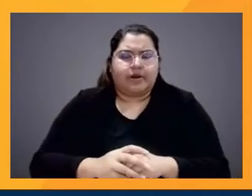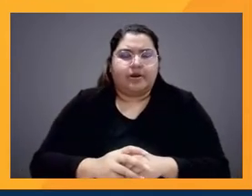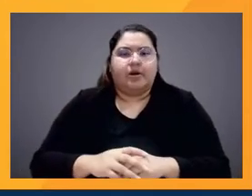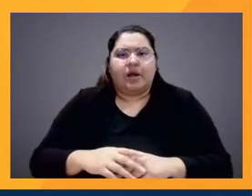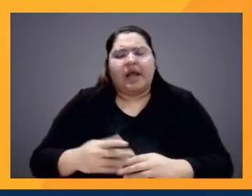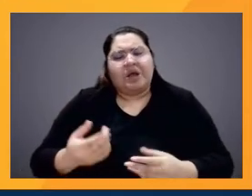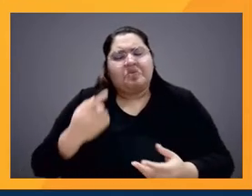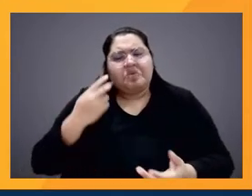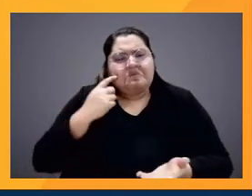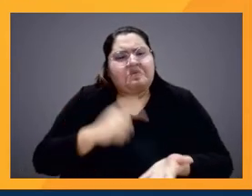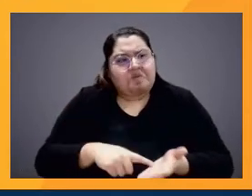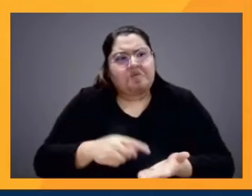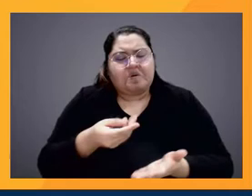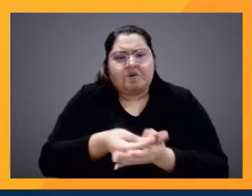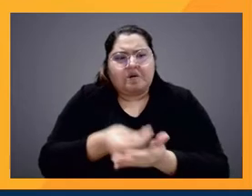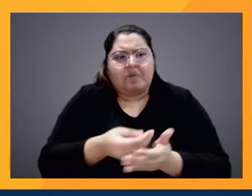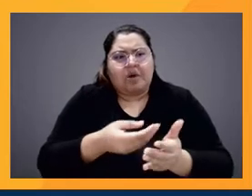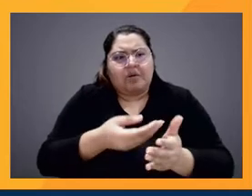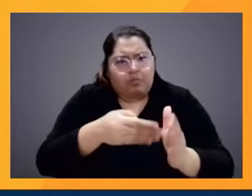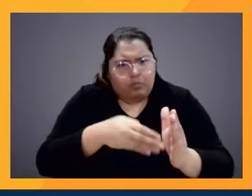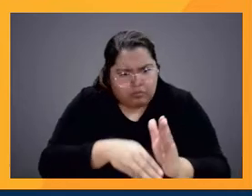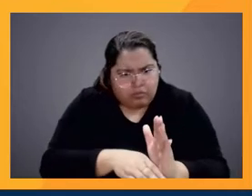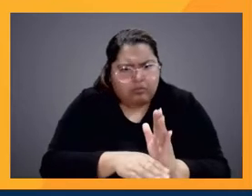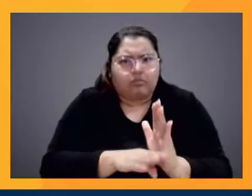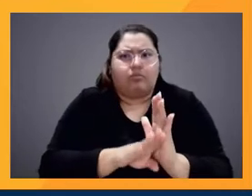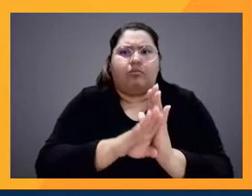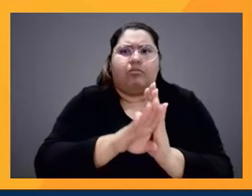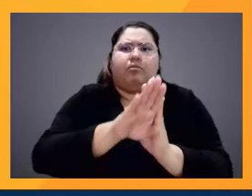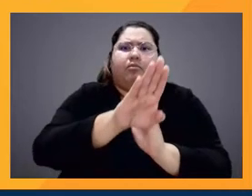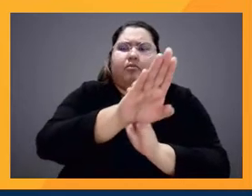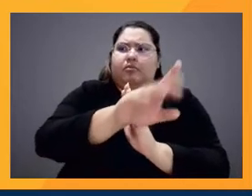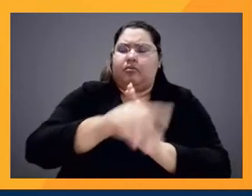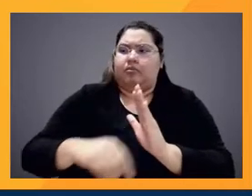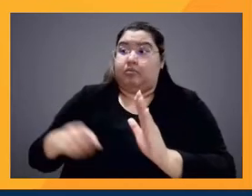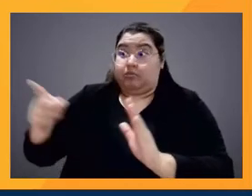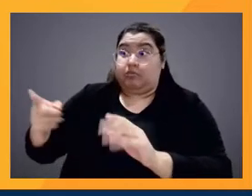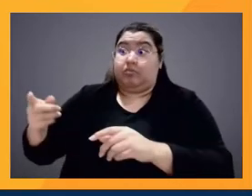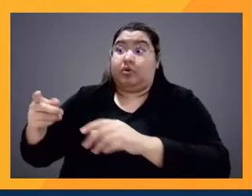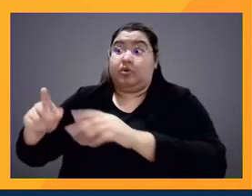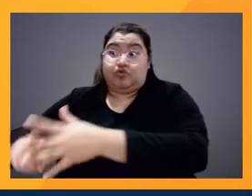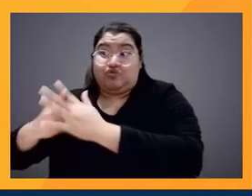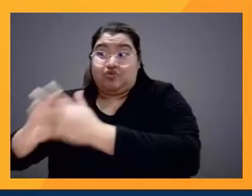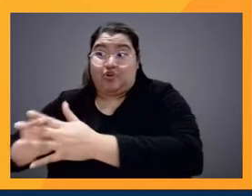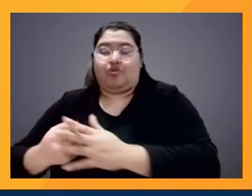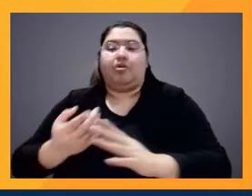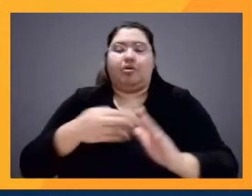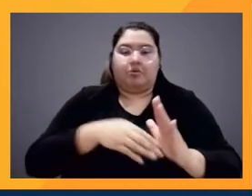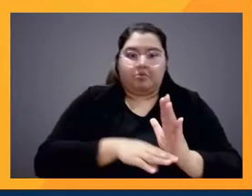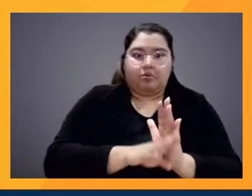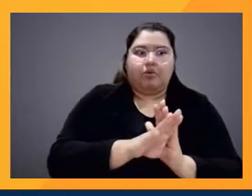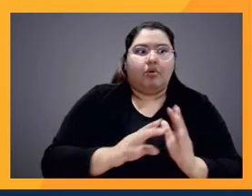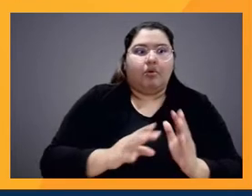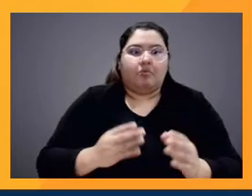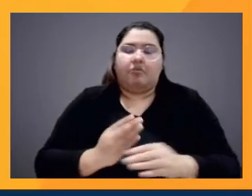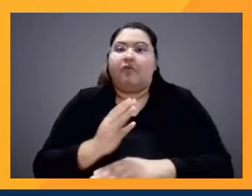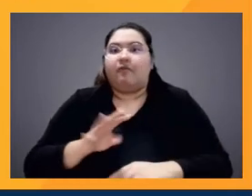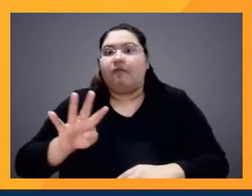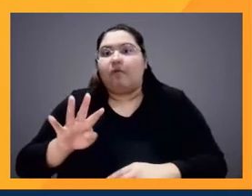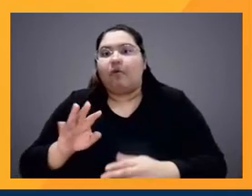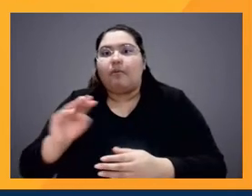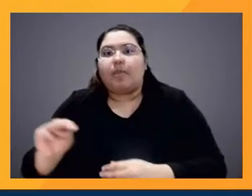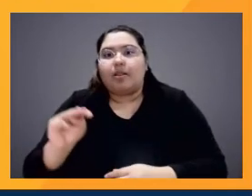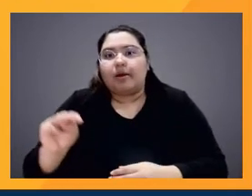Yeah, I think that what's really critical is that we continue to support our small businesses during this time, because with the Delta variant, many